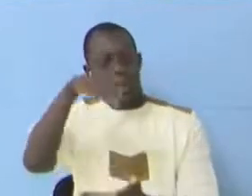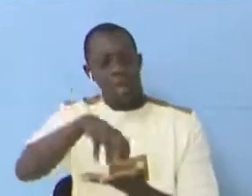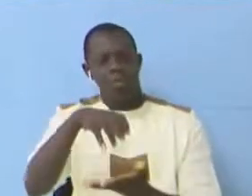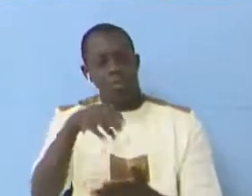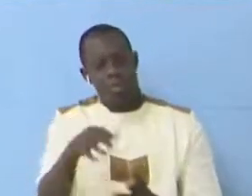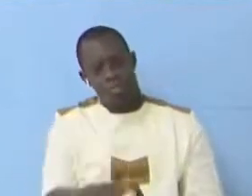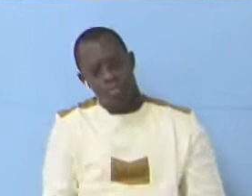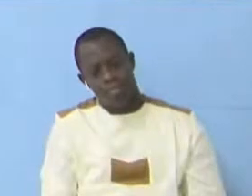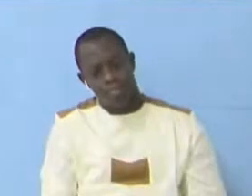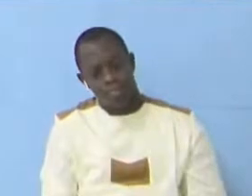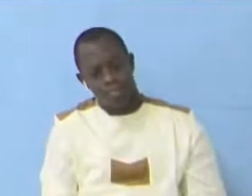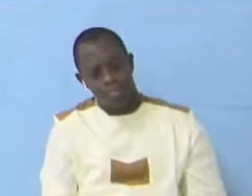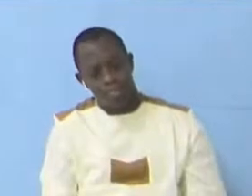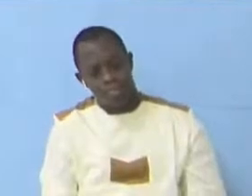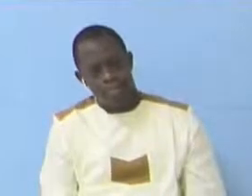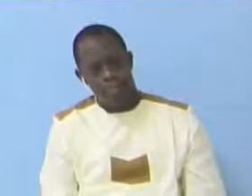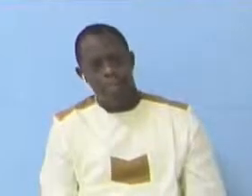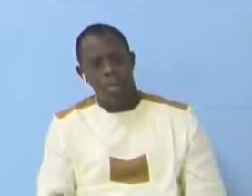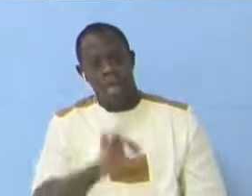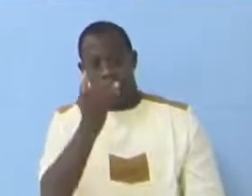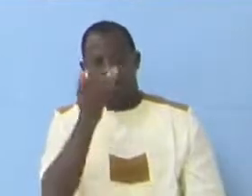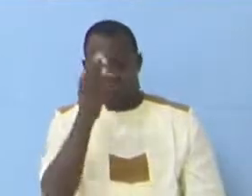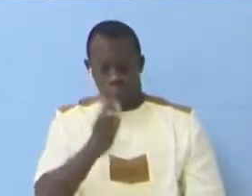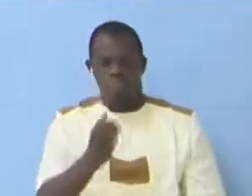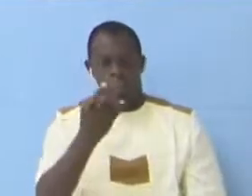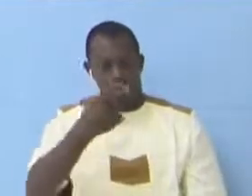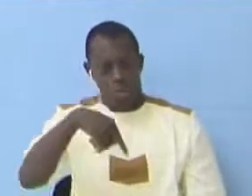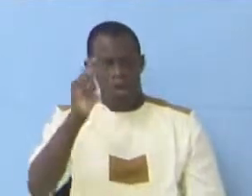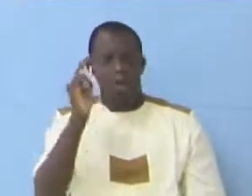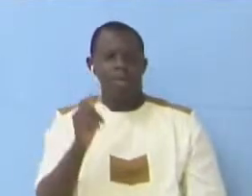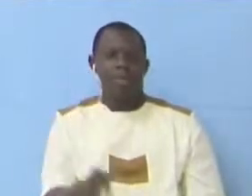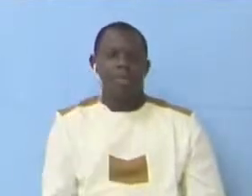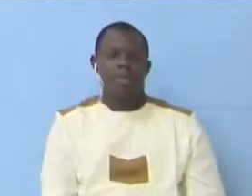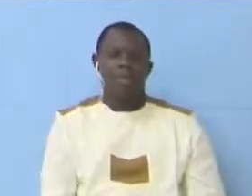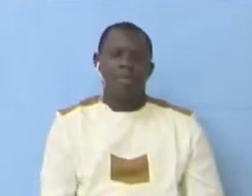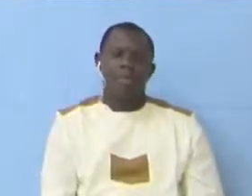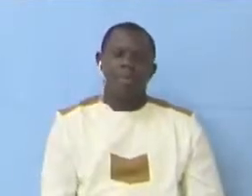ne foofu lañ leen fekk. That is correct. waaw noonu la.